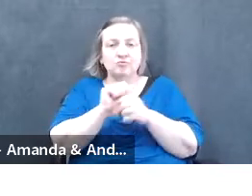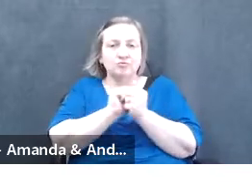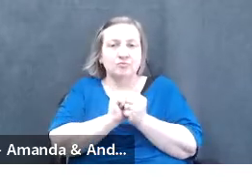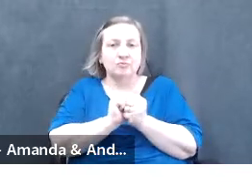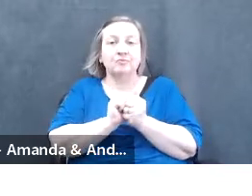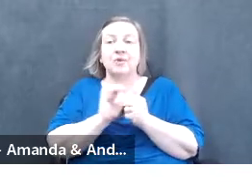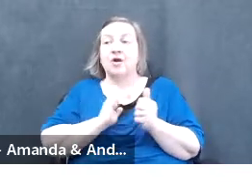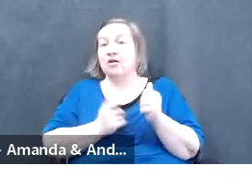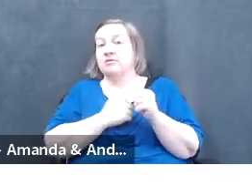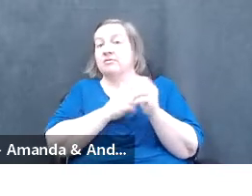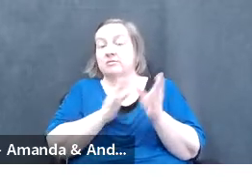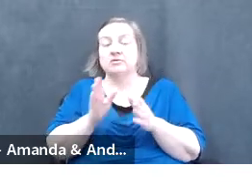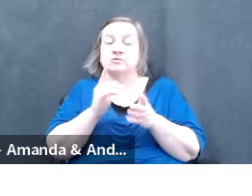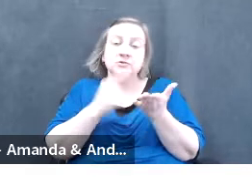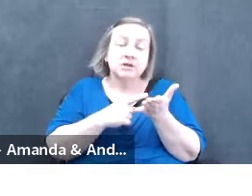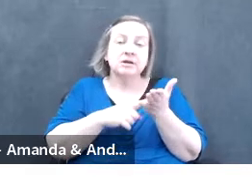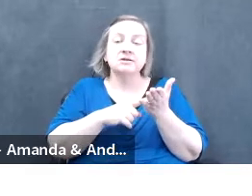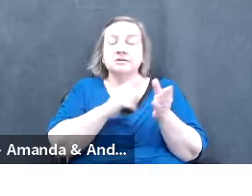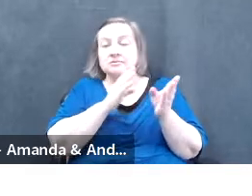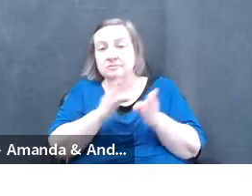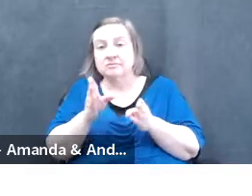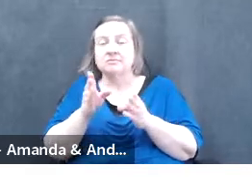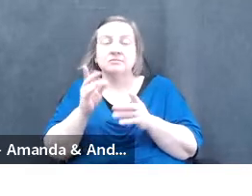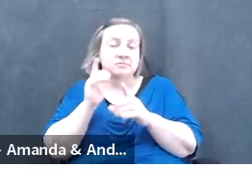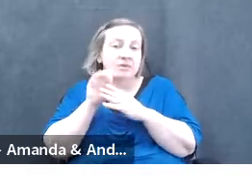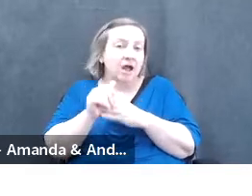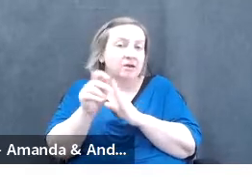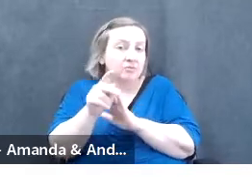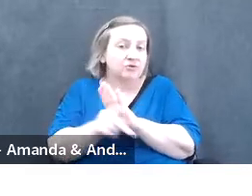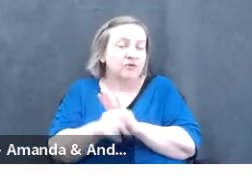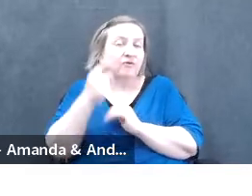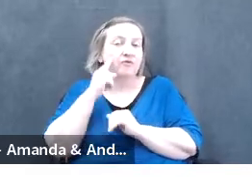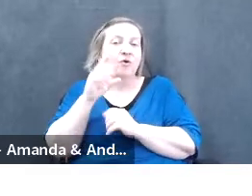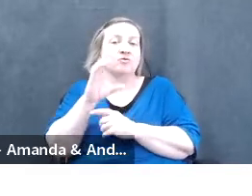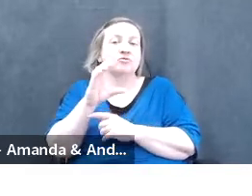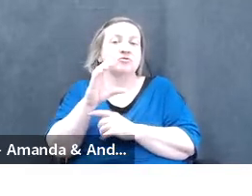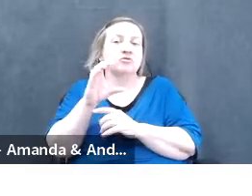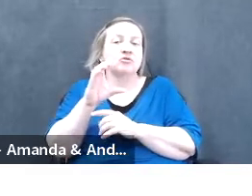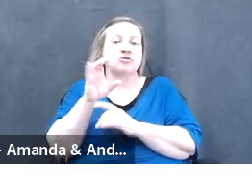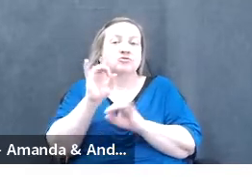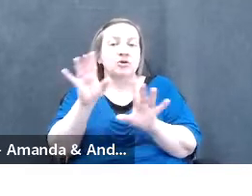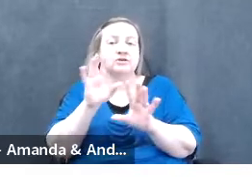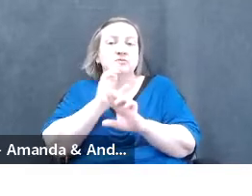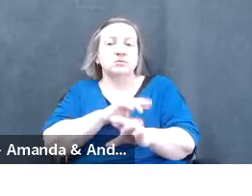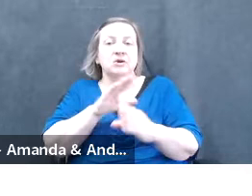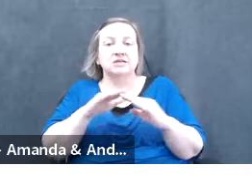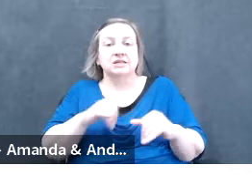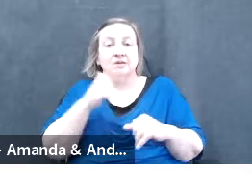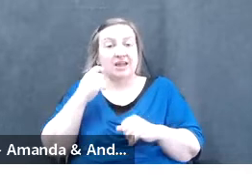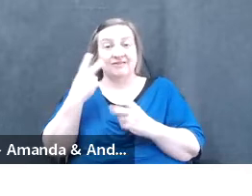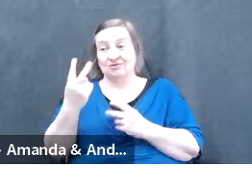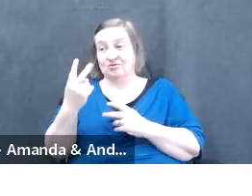to discuss and affirm the vision and guiding principles for the crisis response system. Because we have 2 voting members who are not present